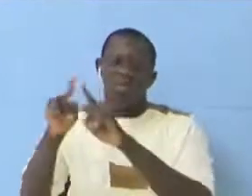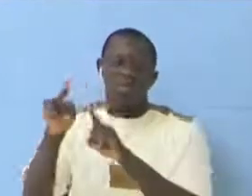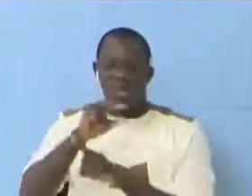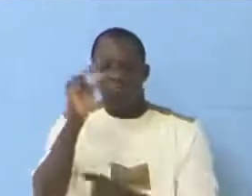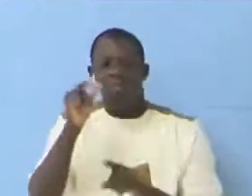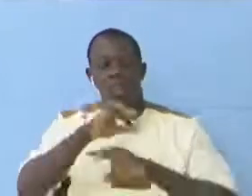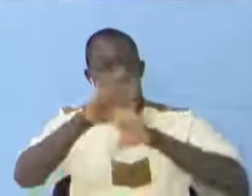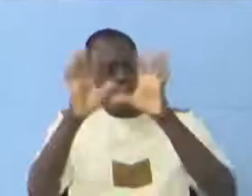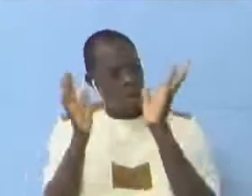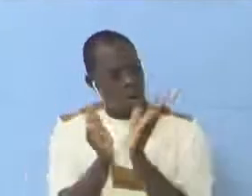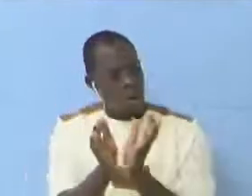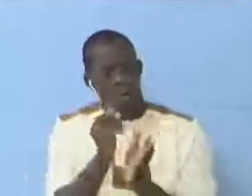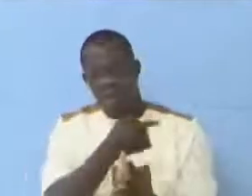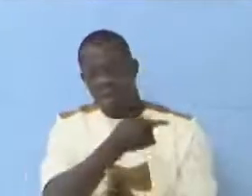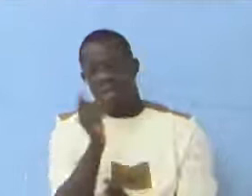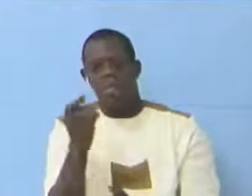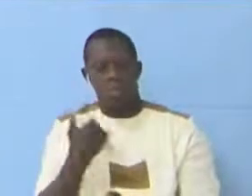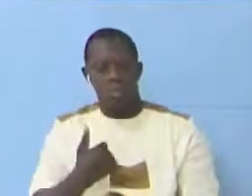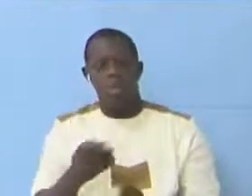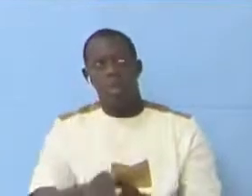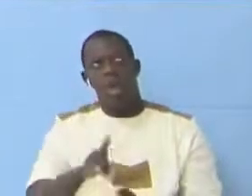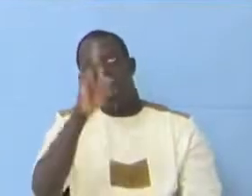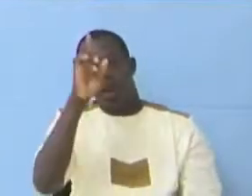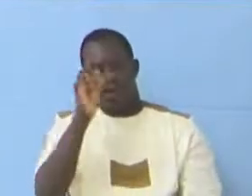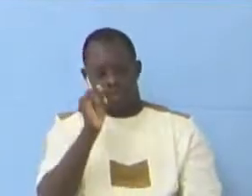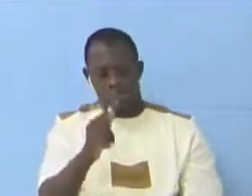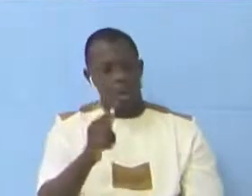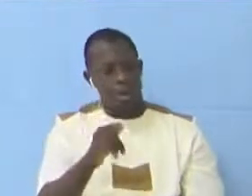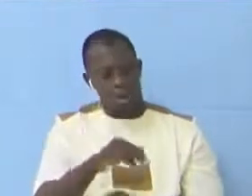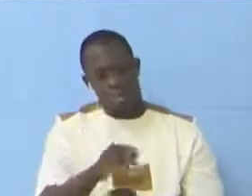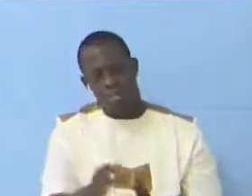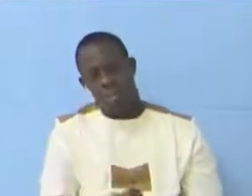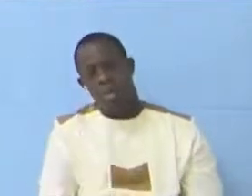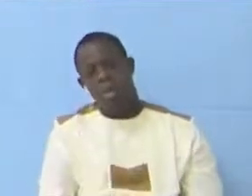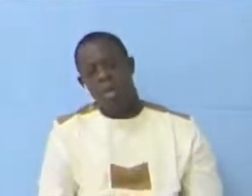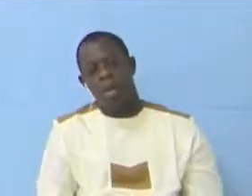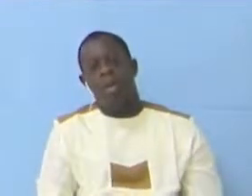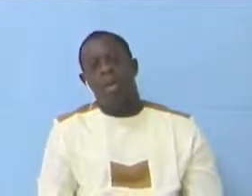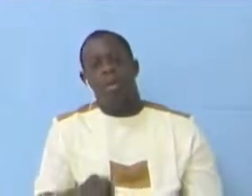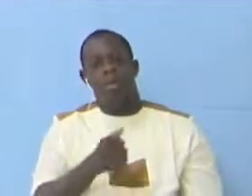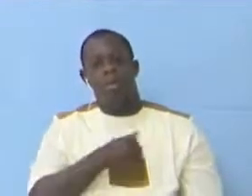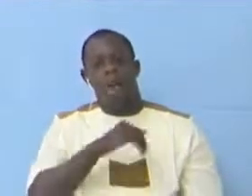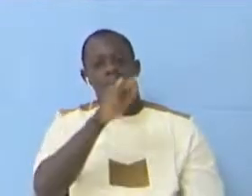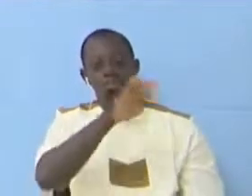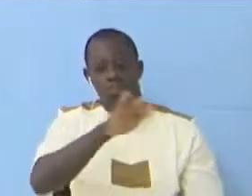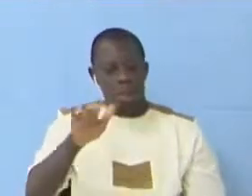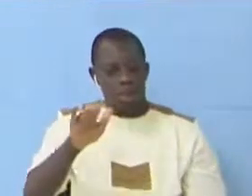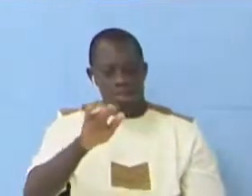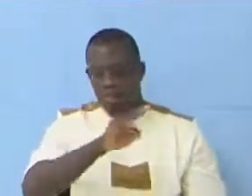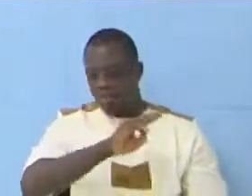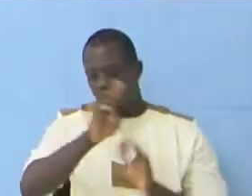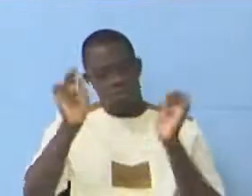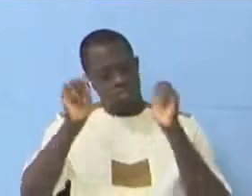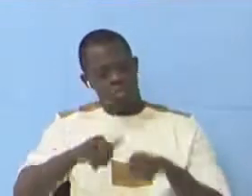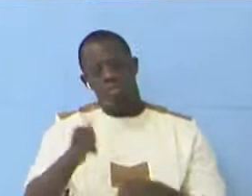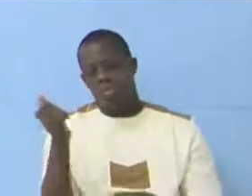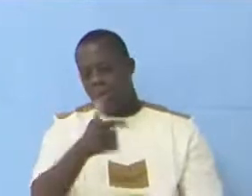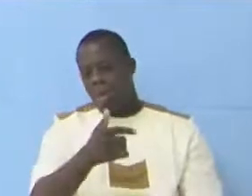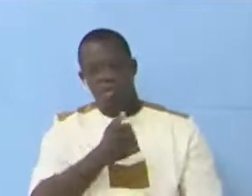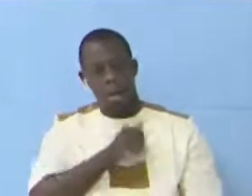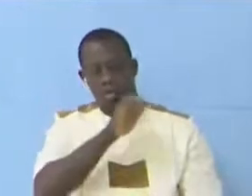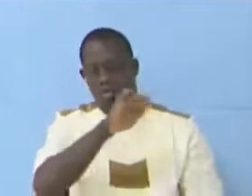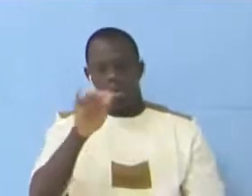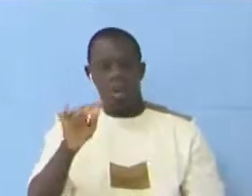Mikaalu ñoom ñëpp yal na leen yàlla fay. Aji Mbaccu Mikaalu, may God reward them. suma njaboot gi nag mënuma leen a fay. I cannot pay my. bi